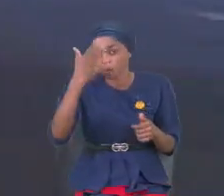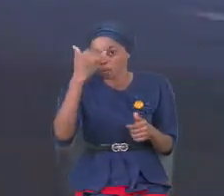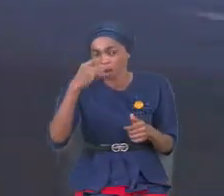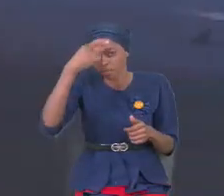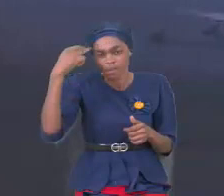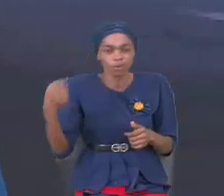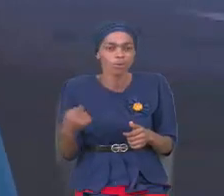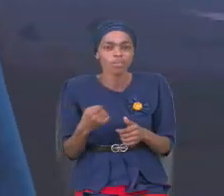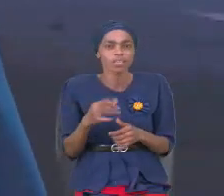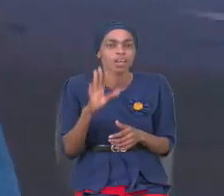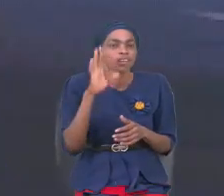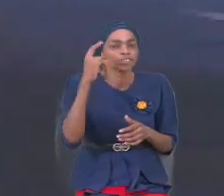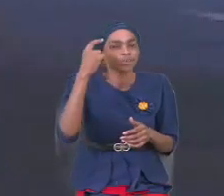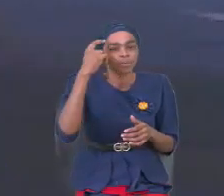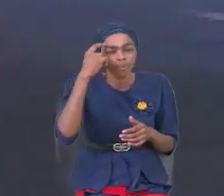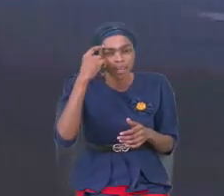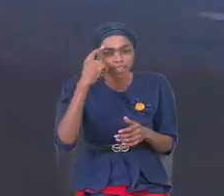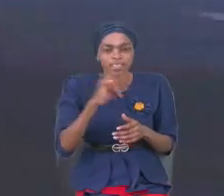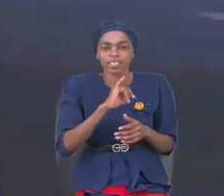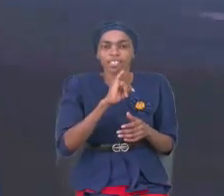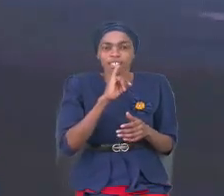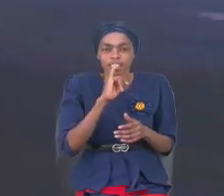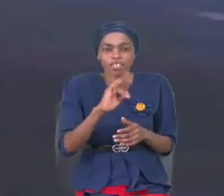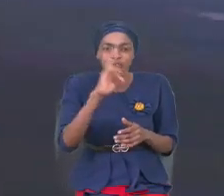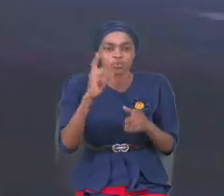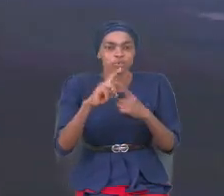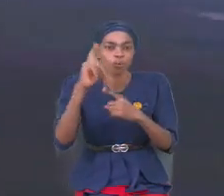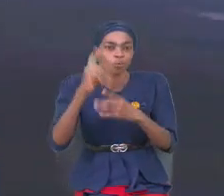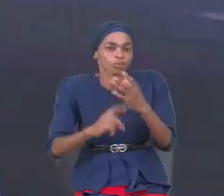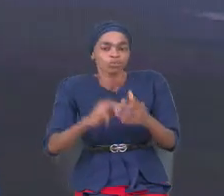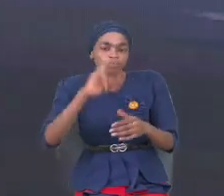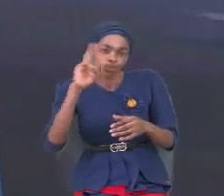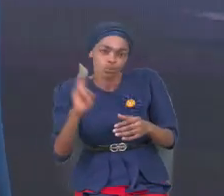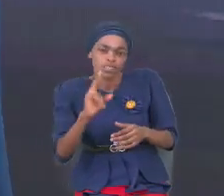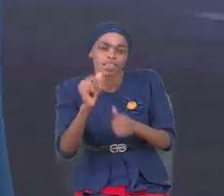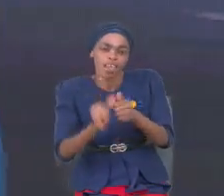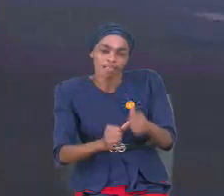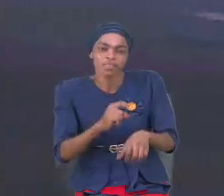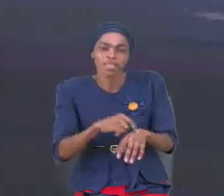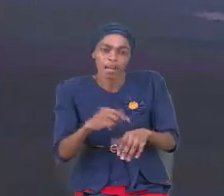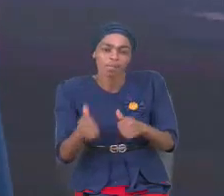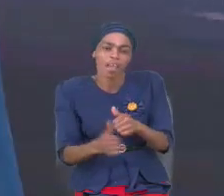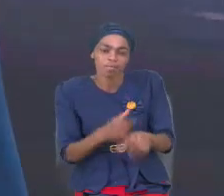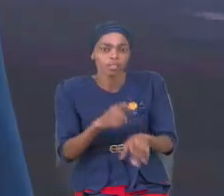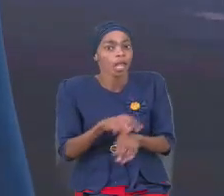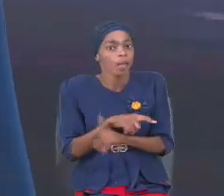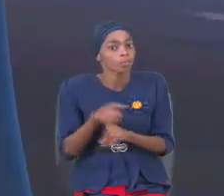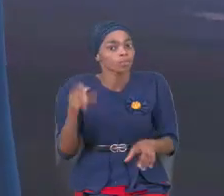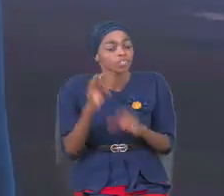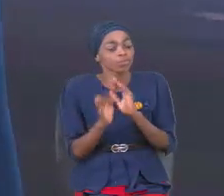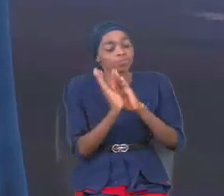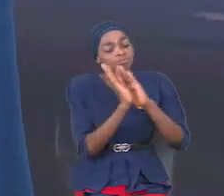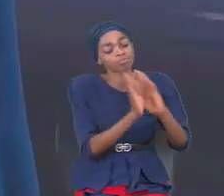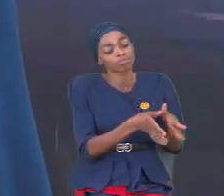long time, and your reading not in use for a long time, and your reciting the word of